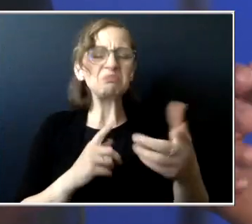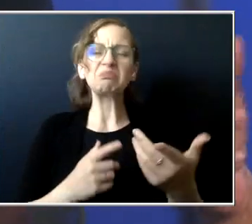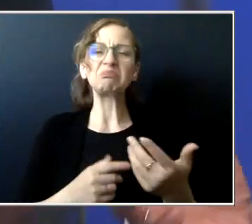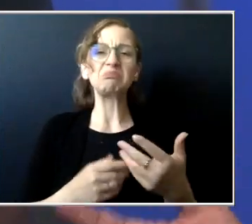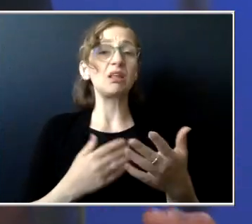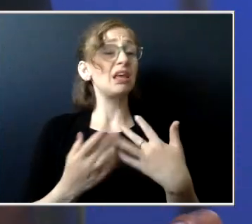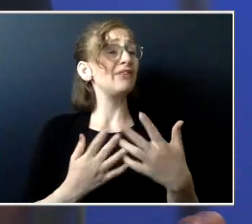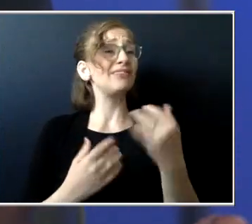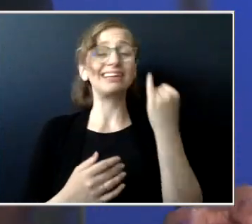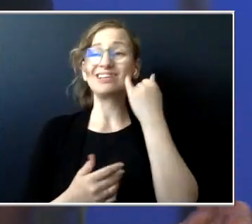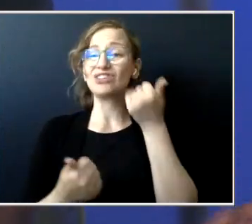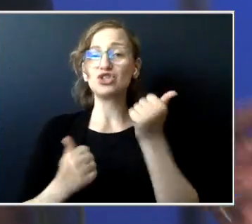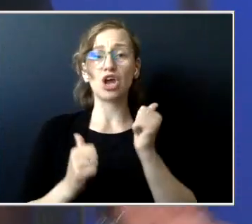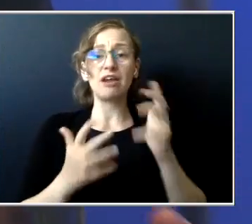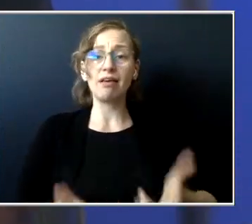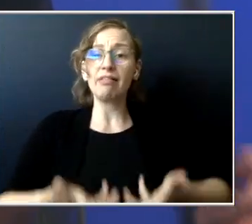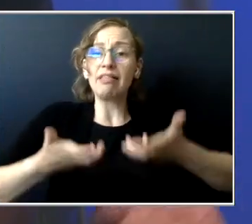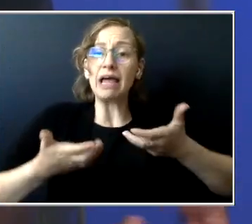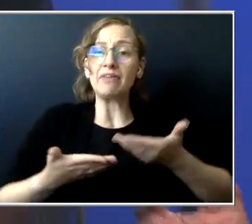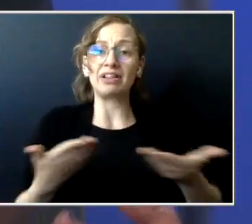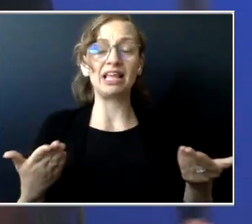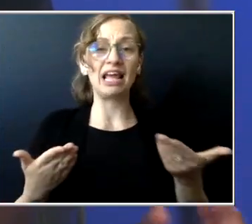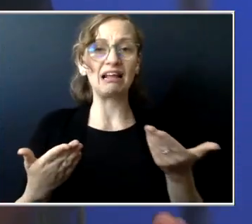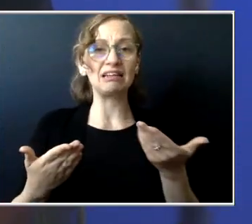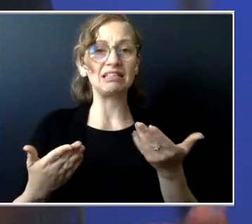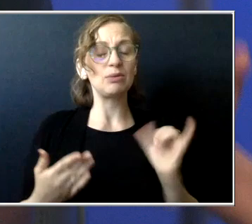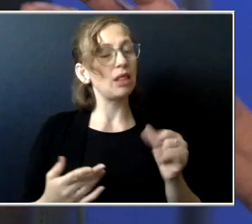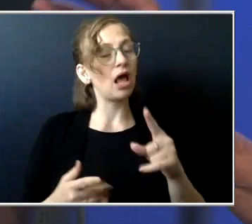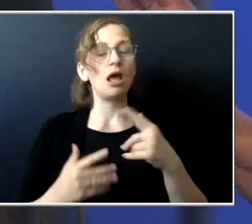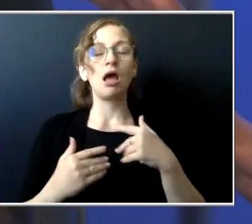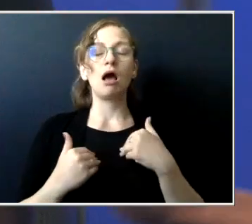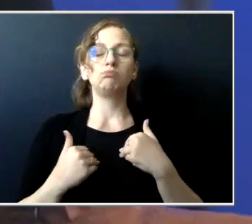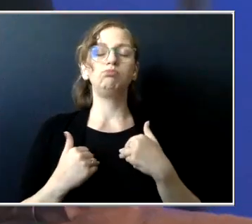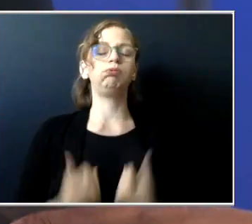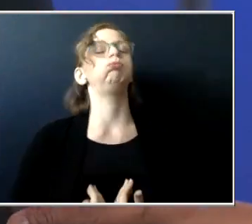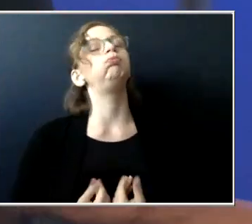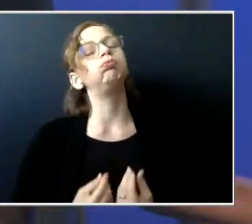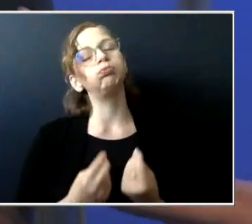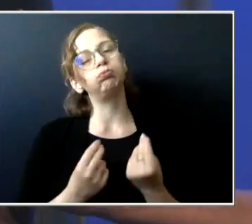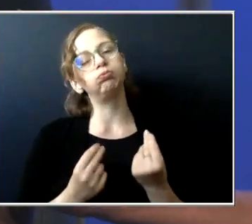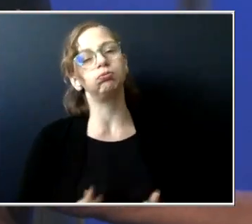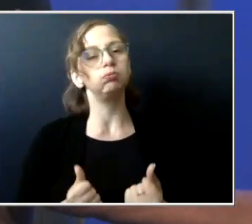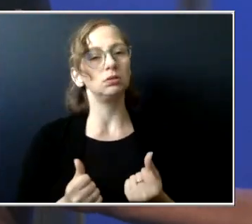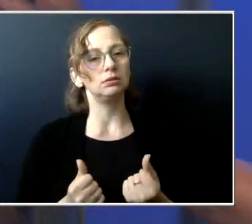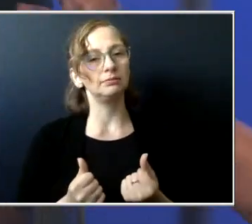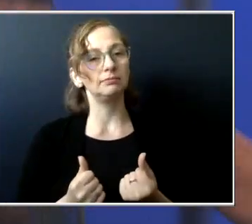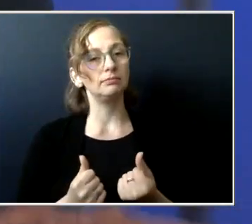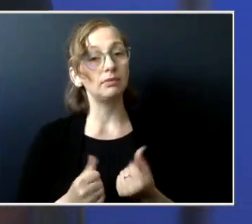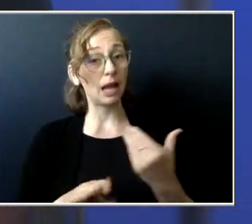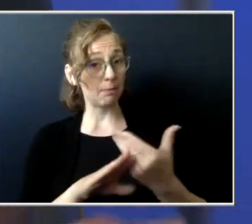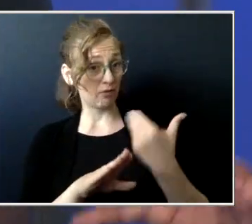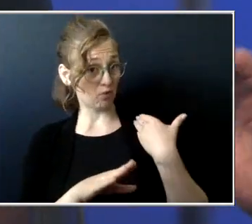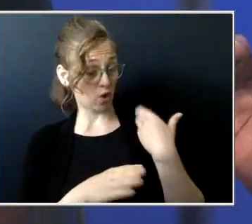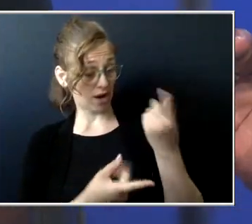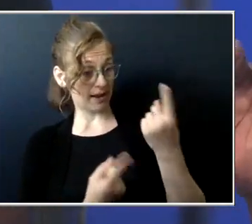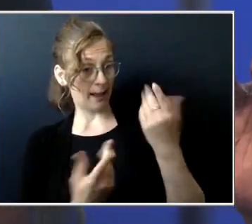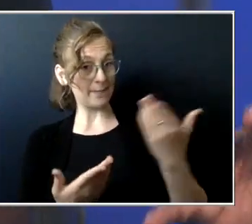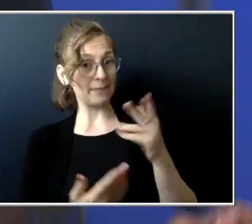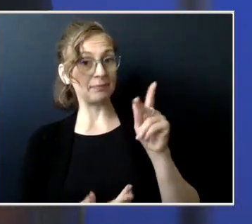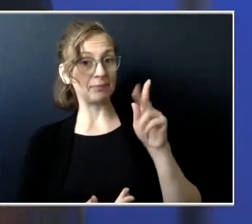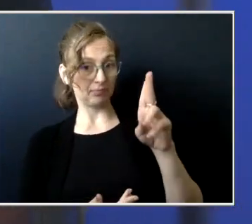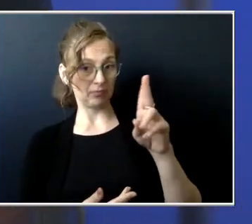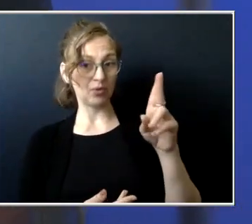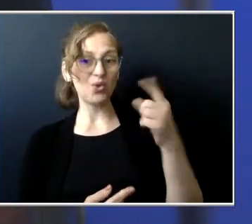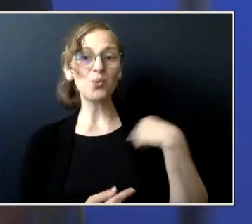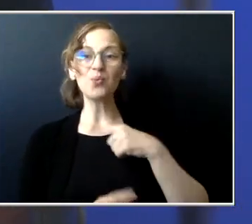stuff. It was like he was tiring out real quick. Mm-hmm. And before he came to KU, we actually took him